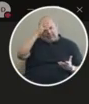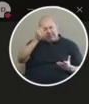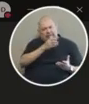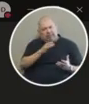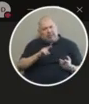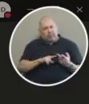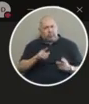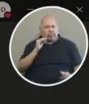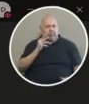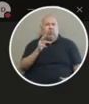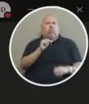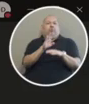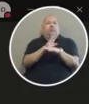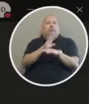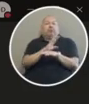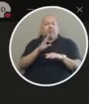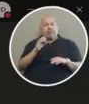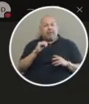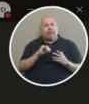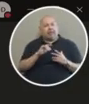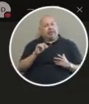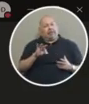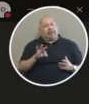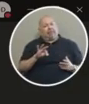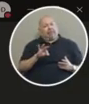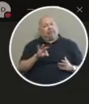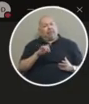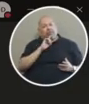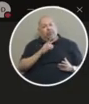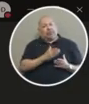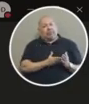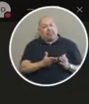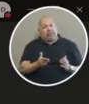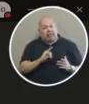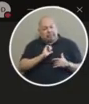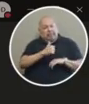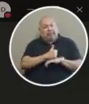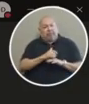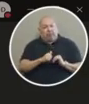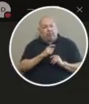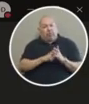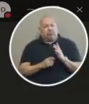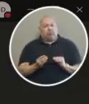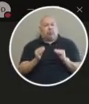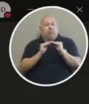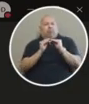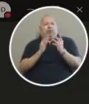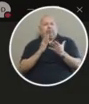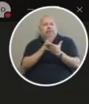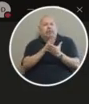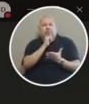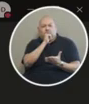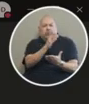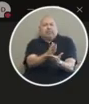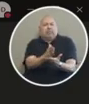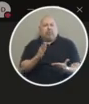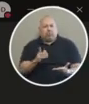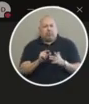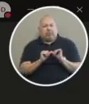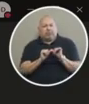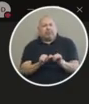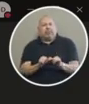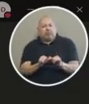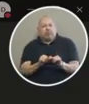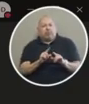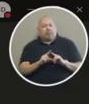that you would do at your own business, that if there's some things that are in place that would cost you more money to stop it, you wouldn't stop it, you would continue